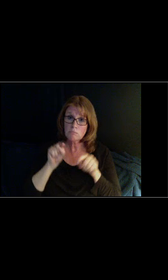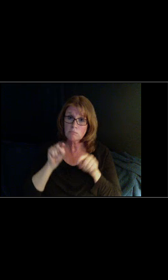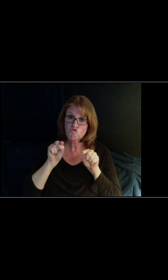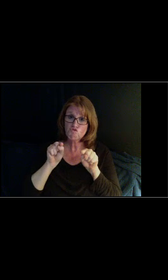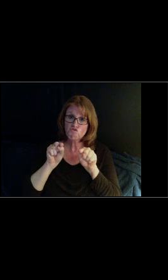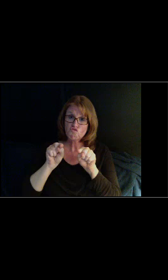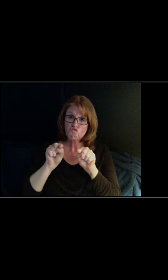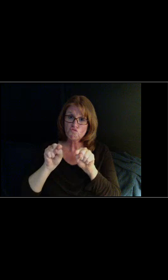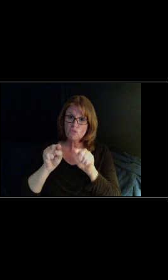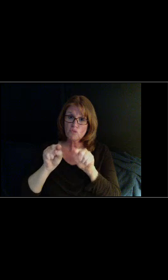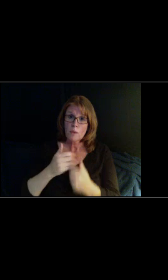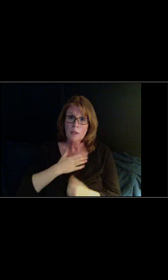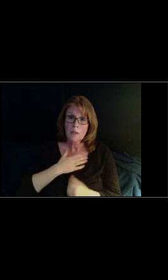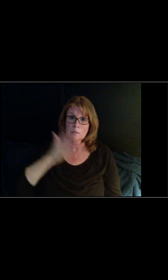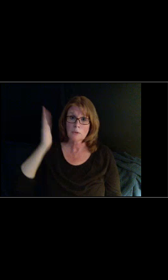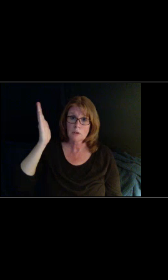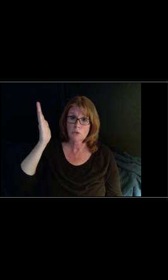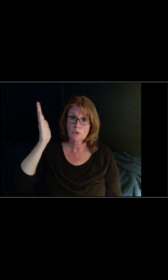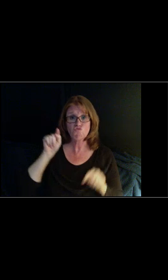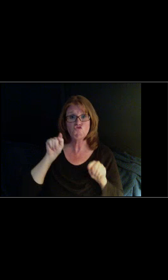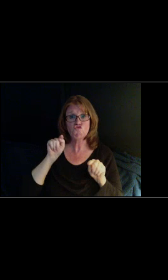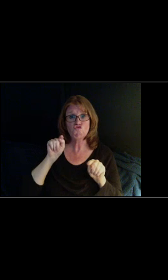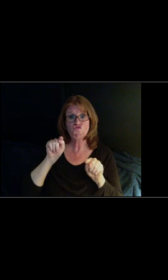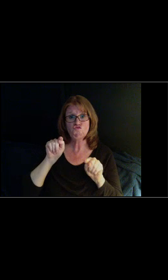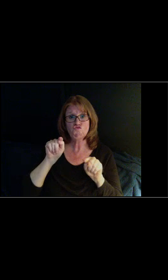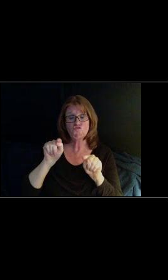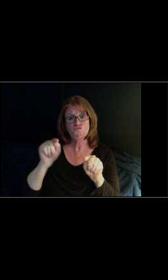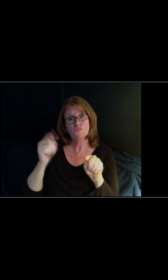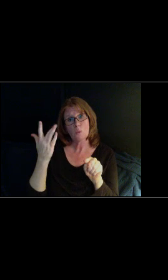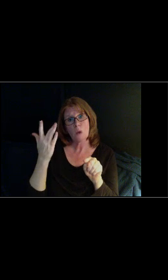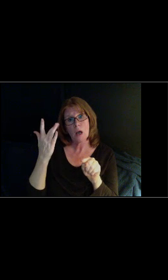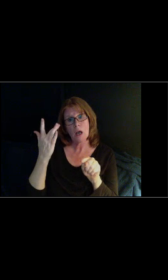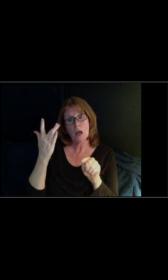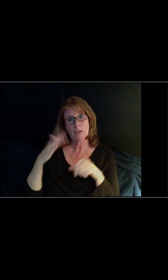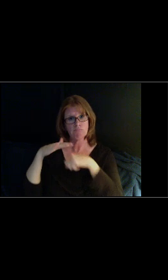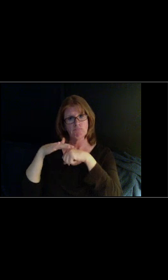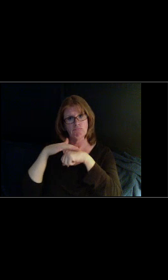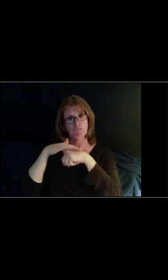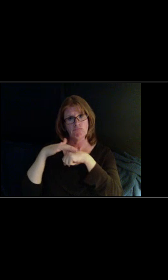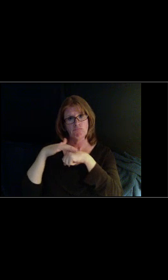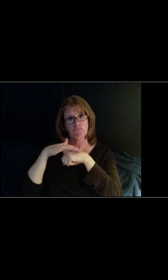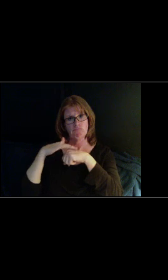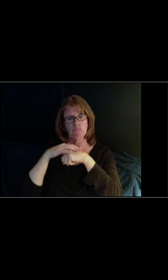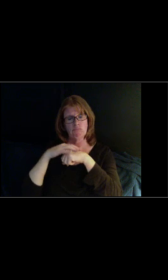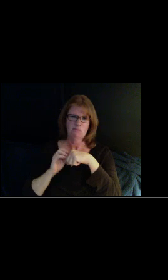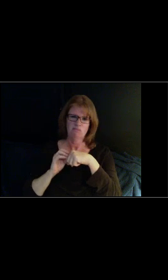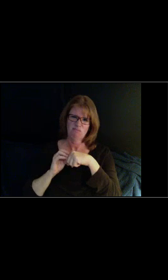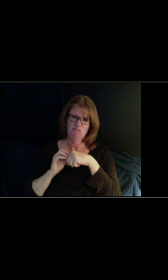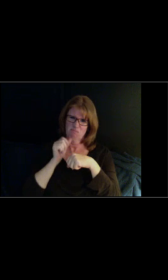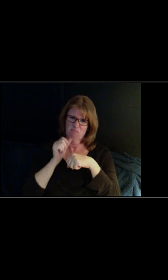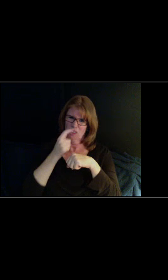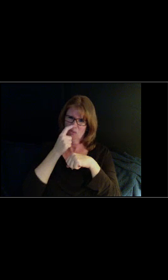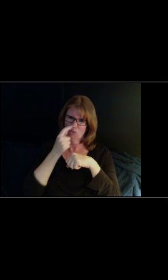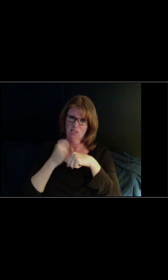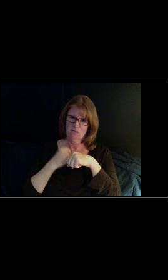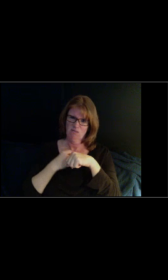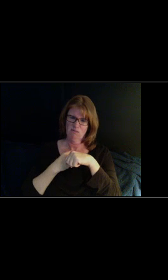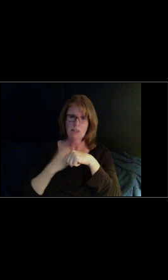So you might be saying, Robyn, how is all of this information that you're giving us related to